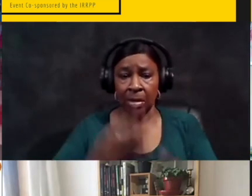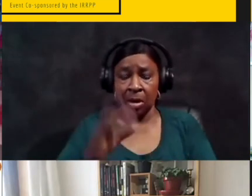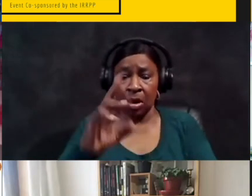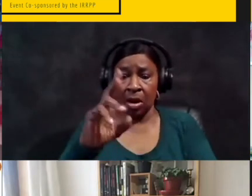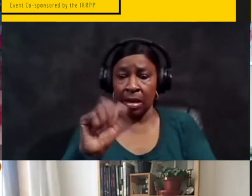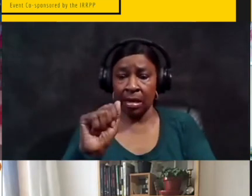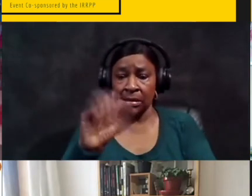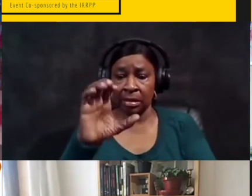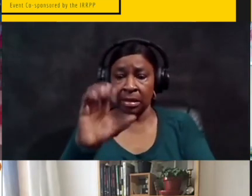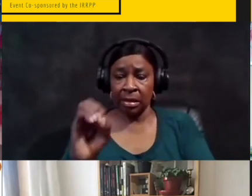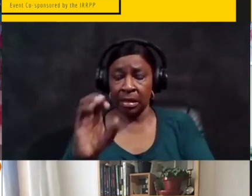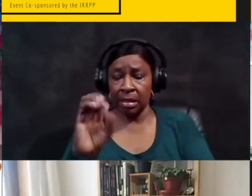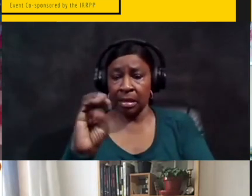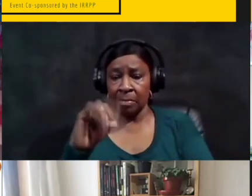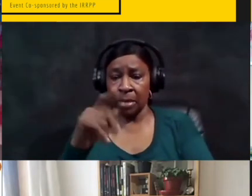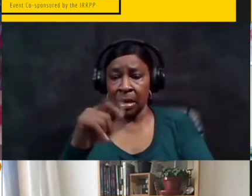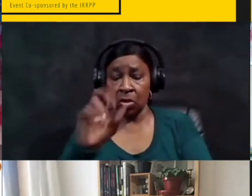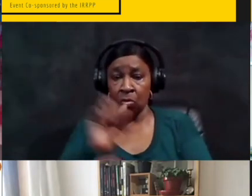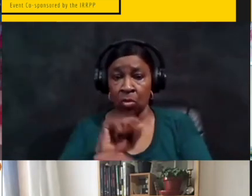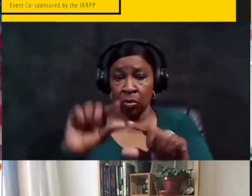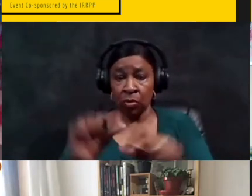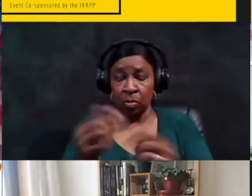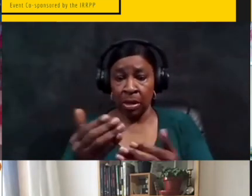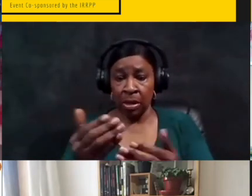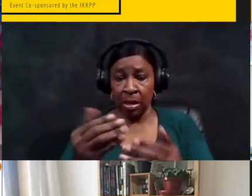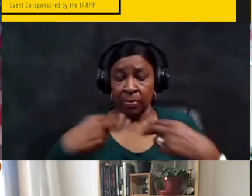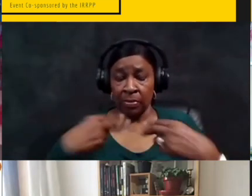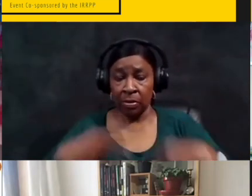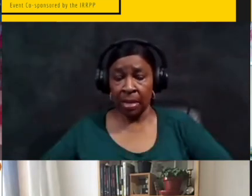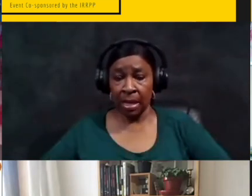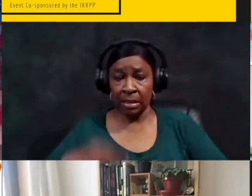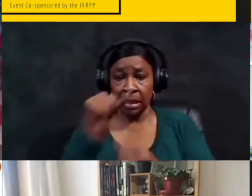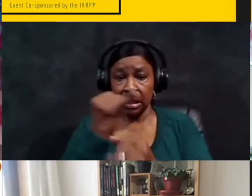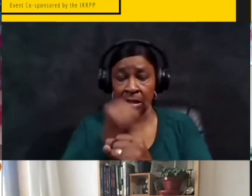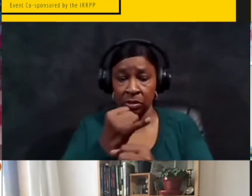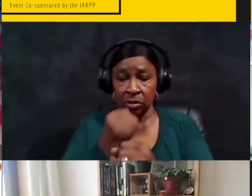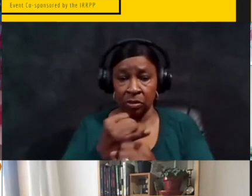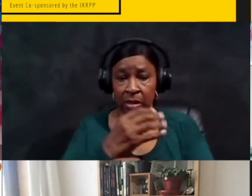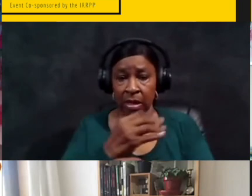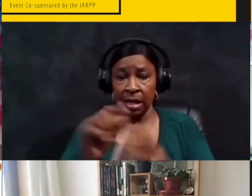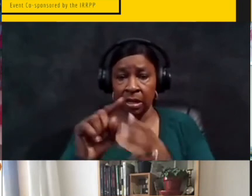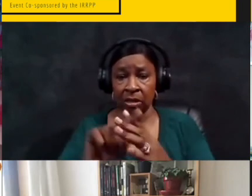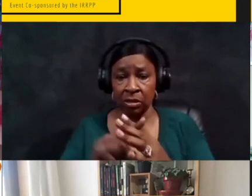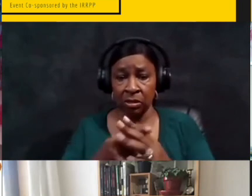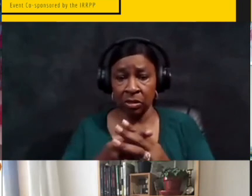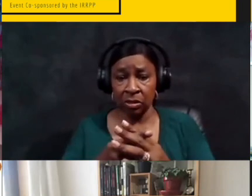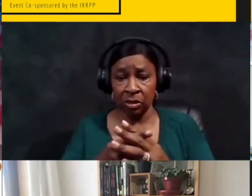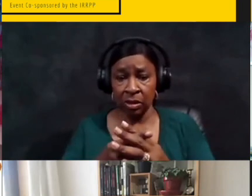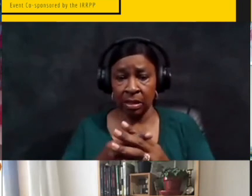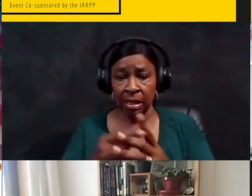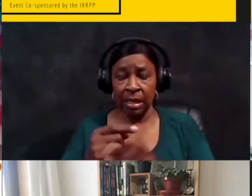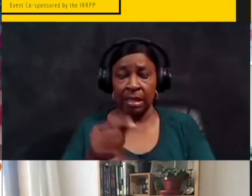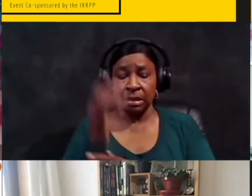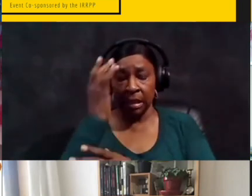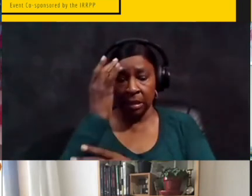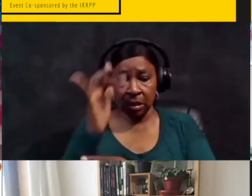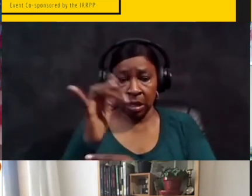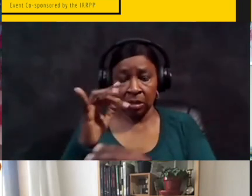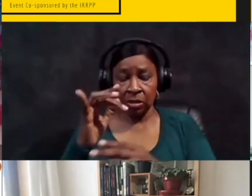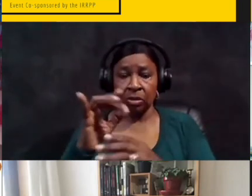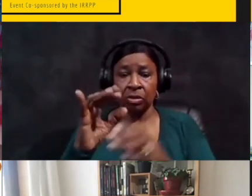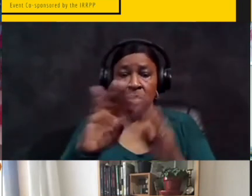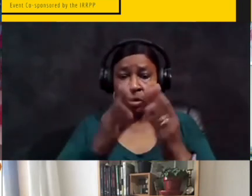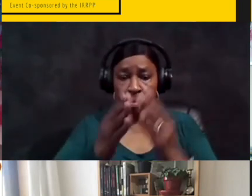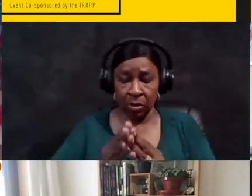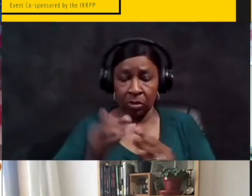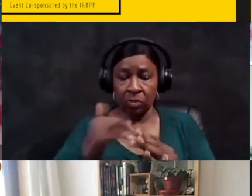Group here at the Humanities Institute. And it started as just this kind of intellectual community where we would get together